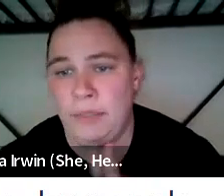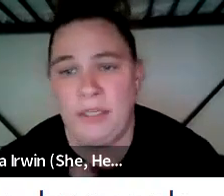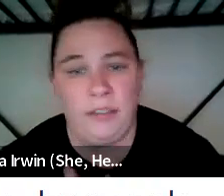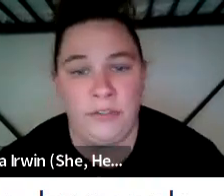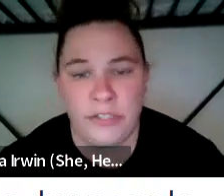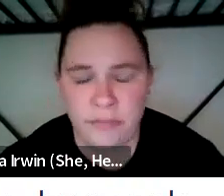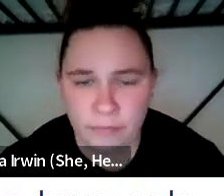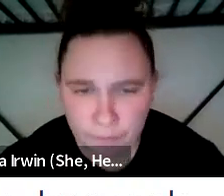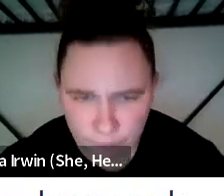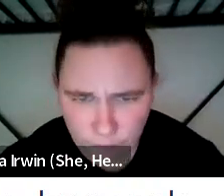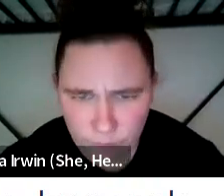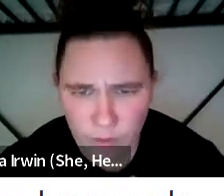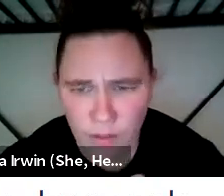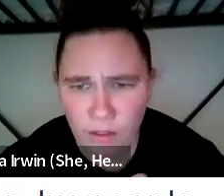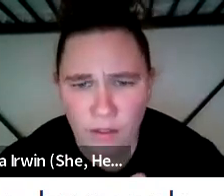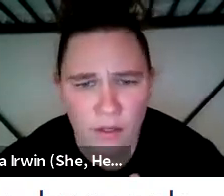accessibility and being inclusive.